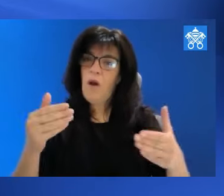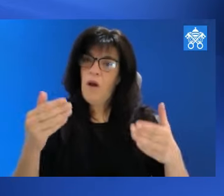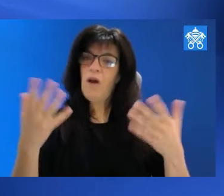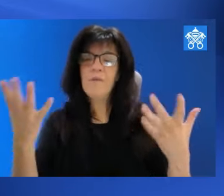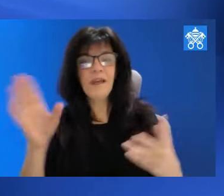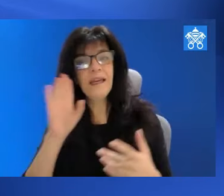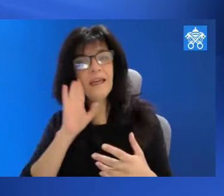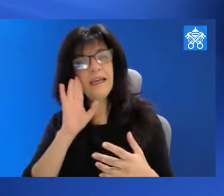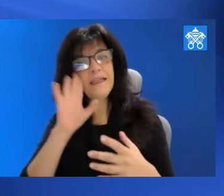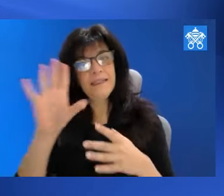catechisis today.